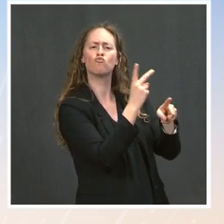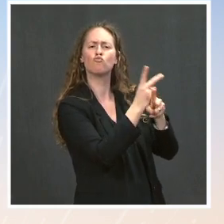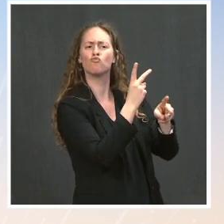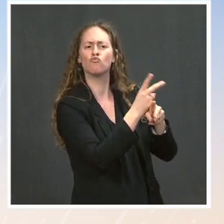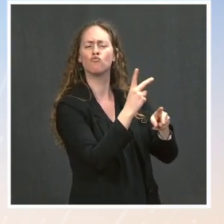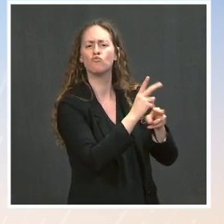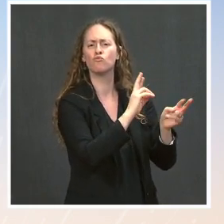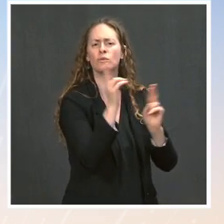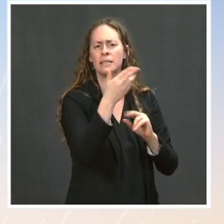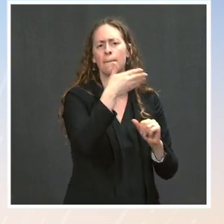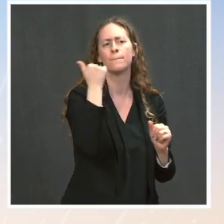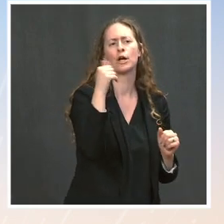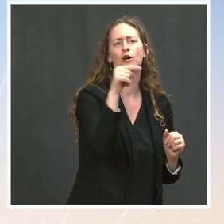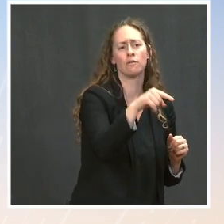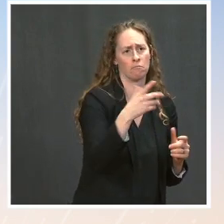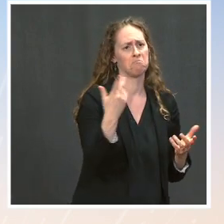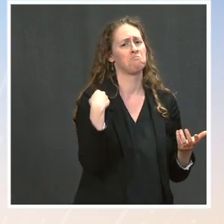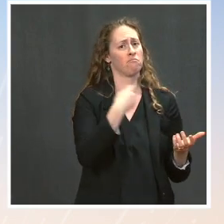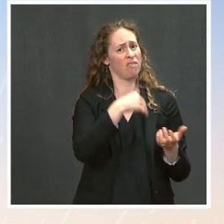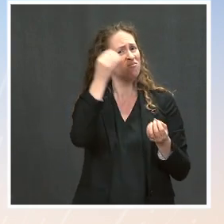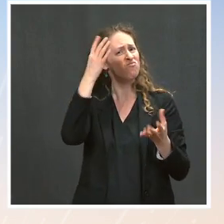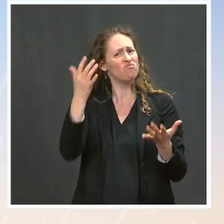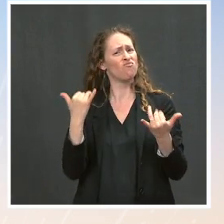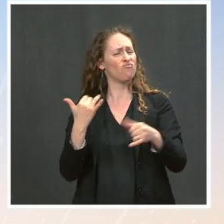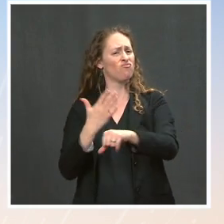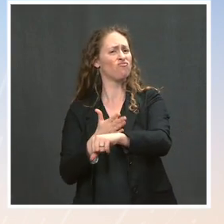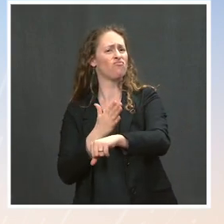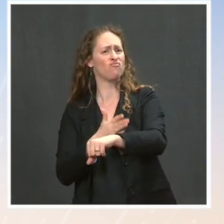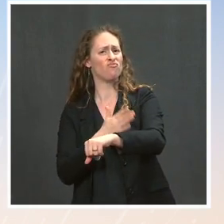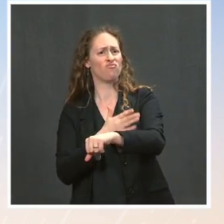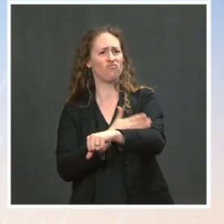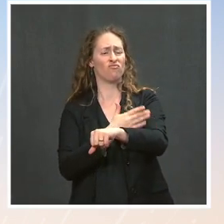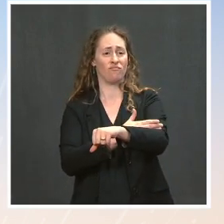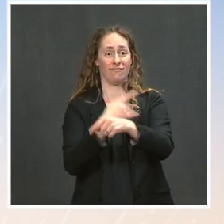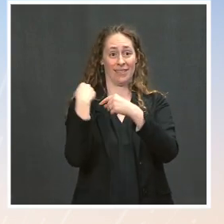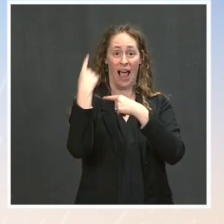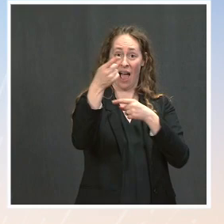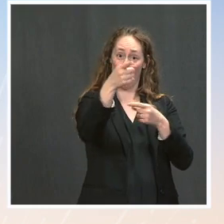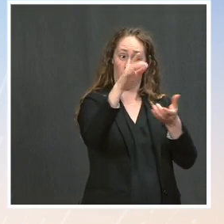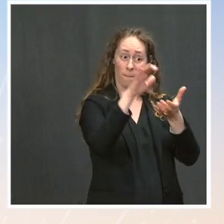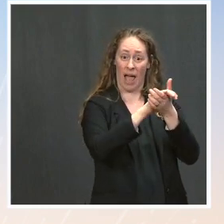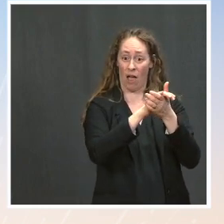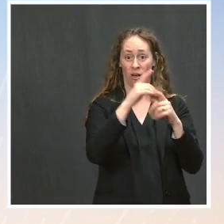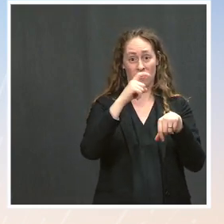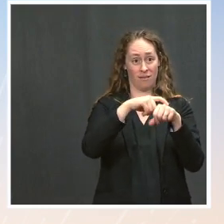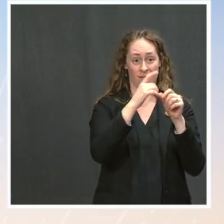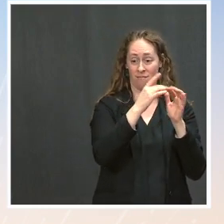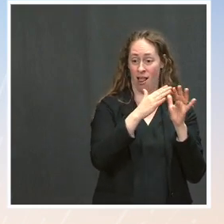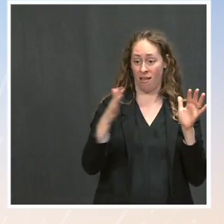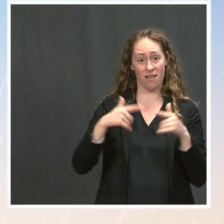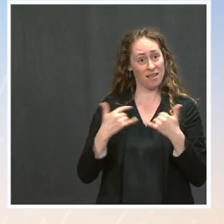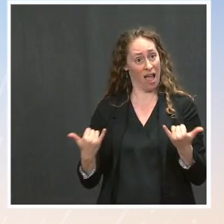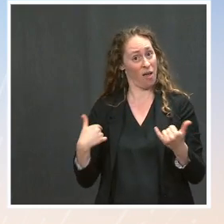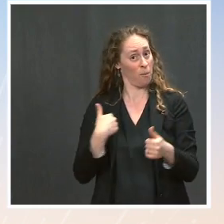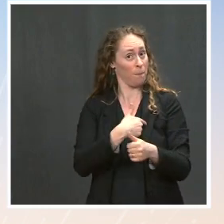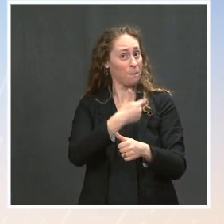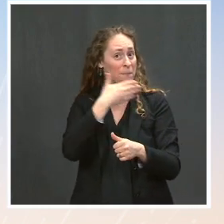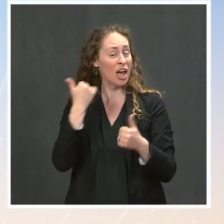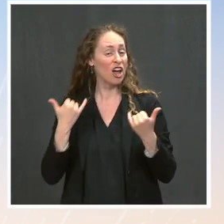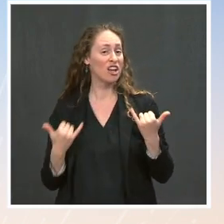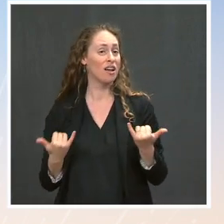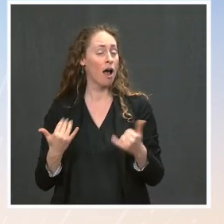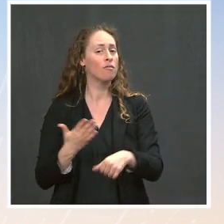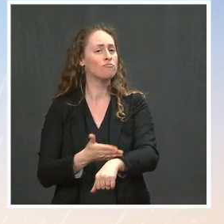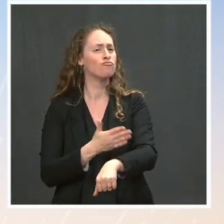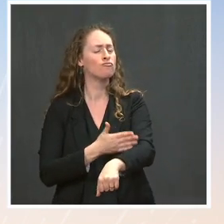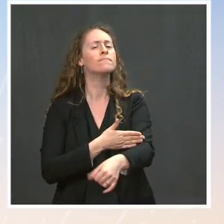we've made some progress on that front, even over the last few weeks since you got married, I will say, on that exact issue. So look, but if the president or a